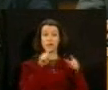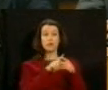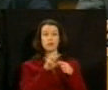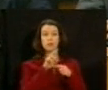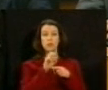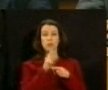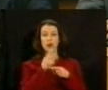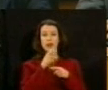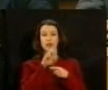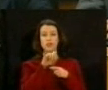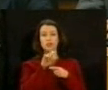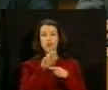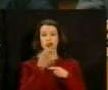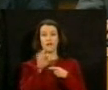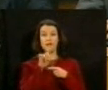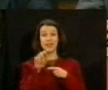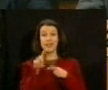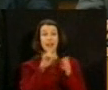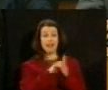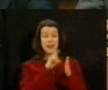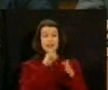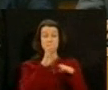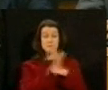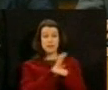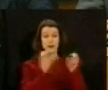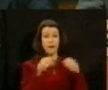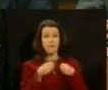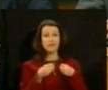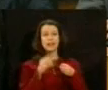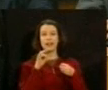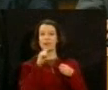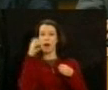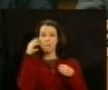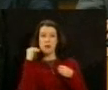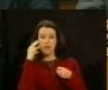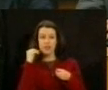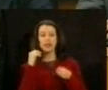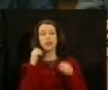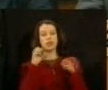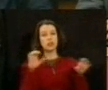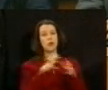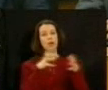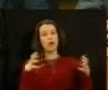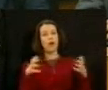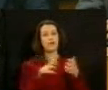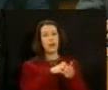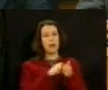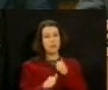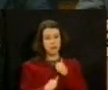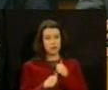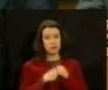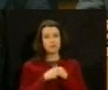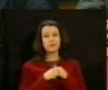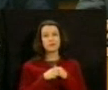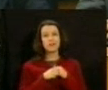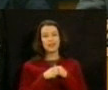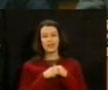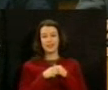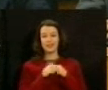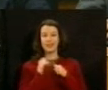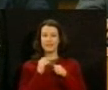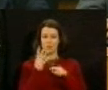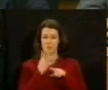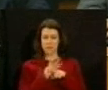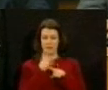business office. They could do a lot of damage in just a short amount of time, 4 months that they're in there for a special election. And then